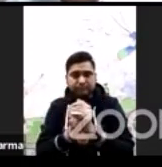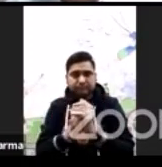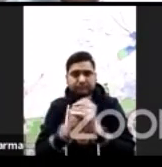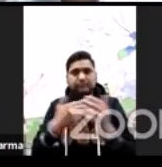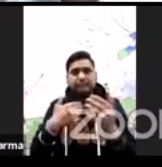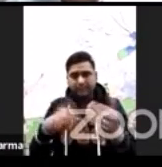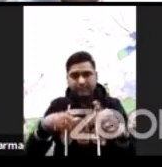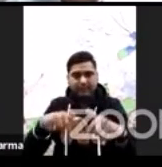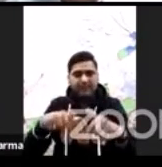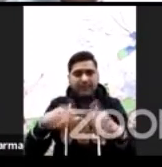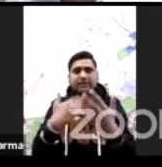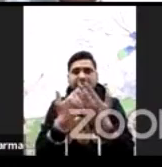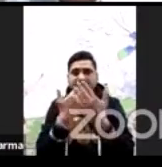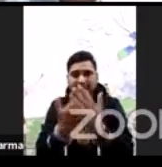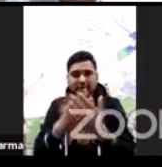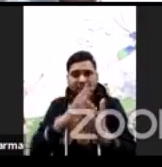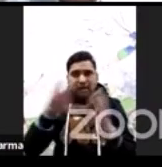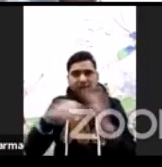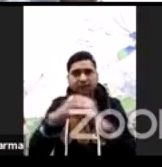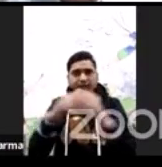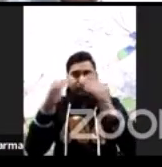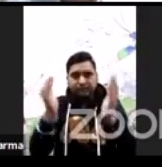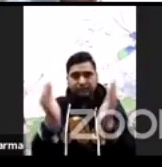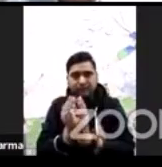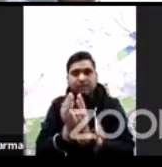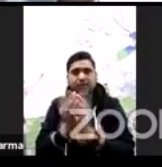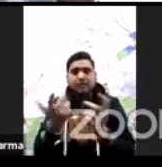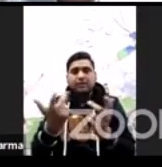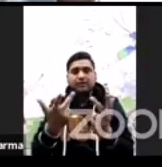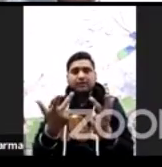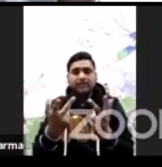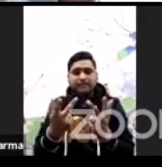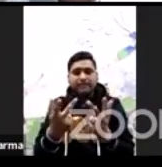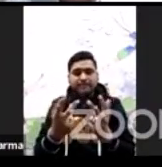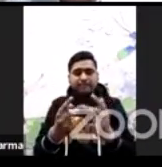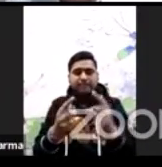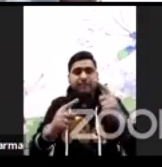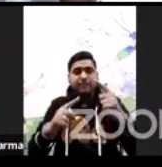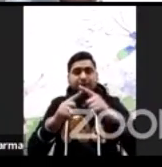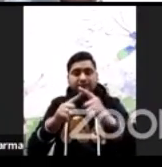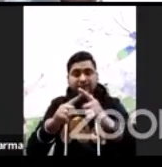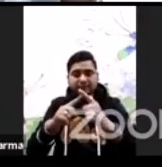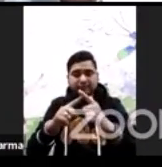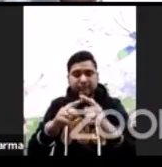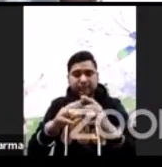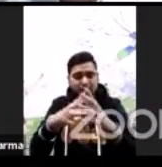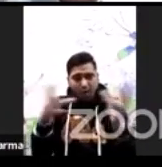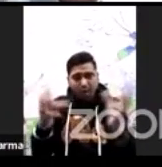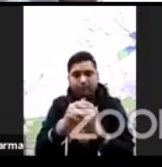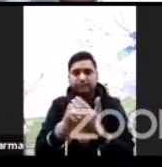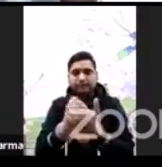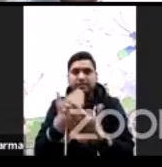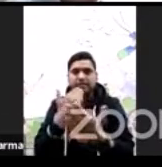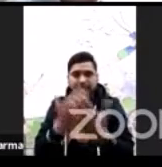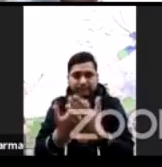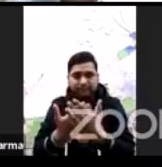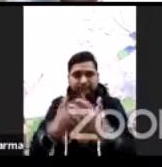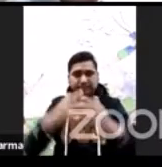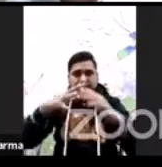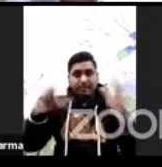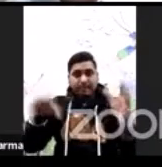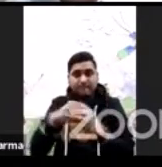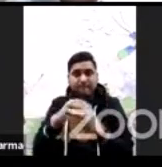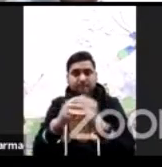thankful to Sarthak and the team from Sarthak. Is while we bring the technology, we look up to